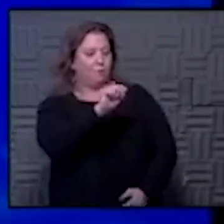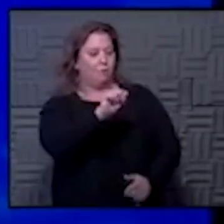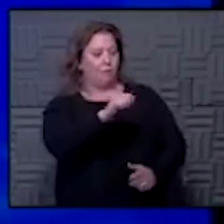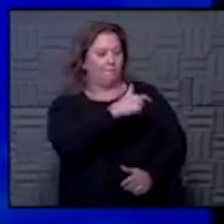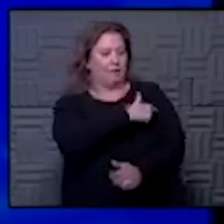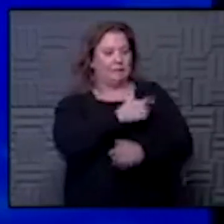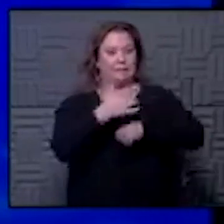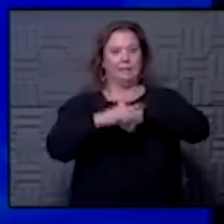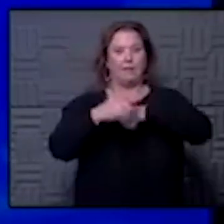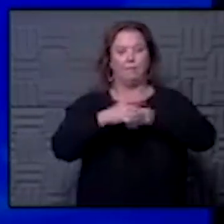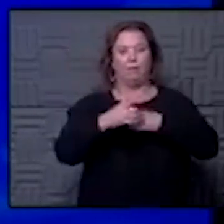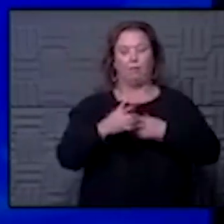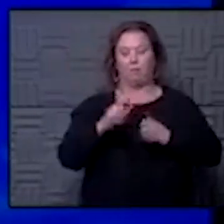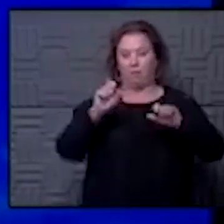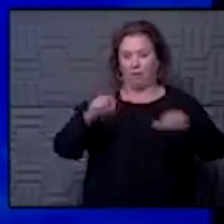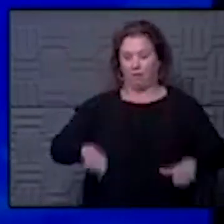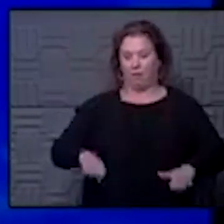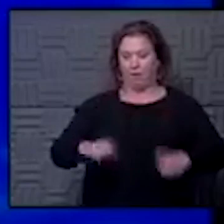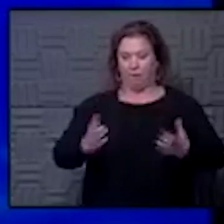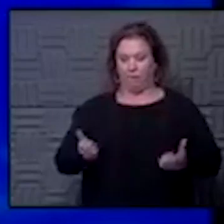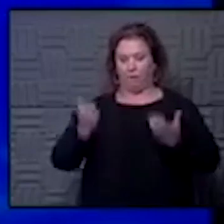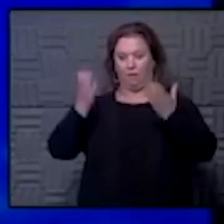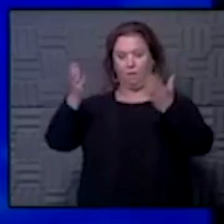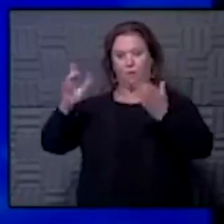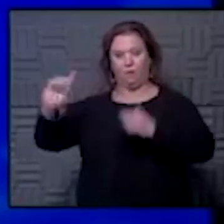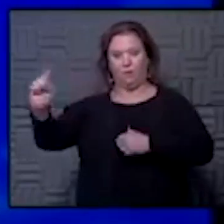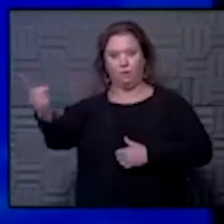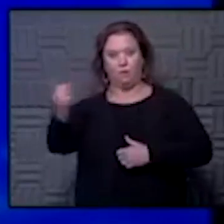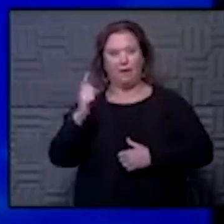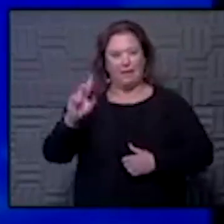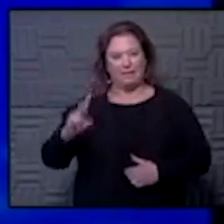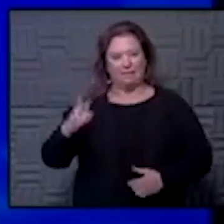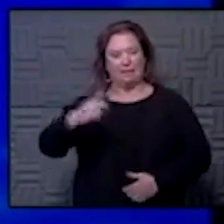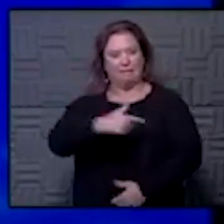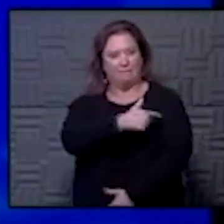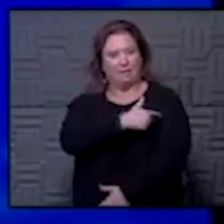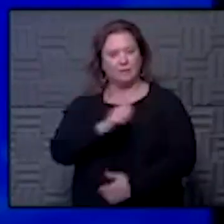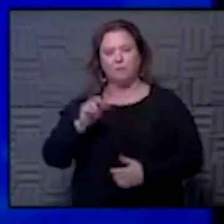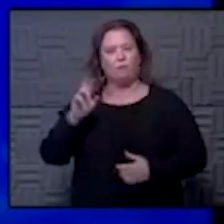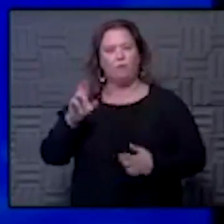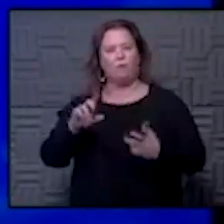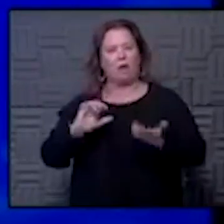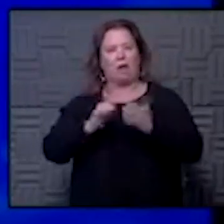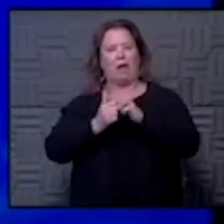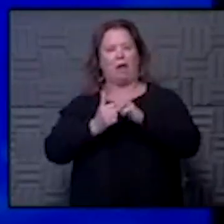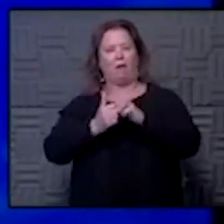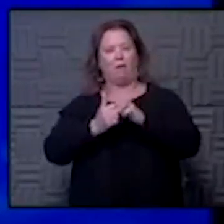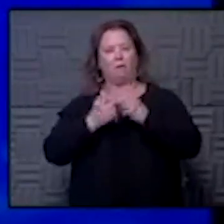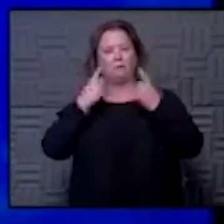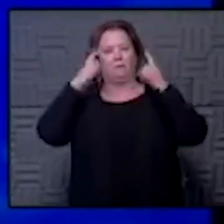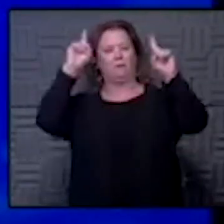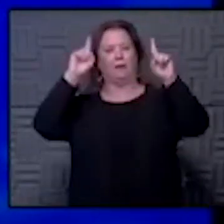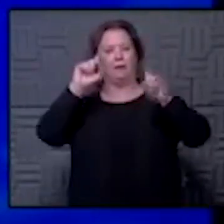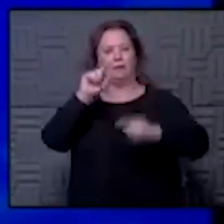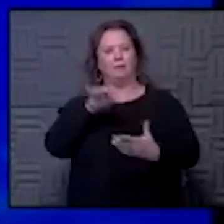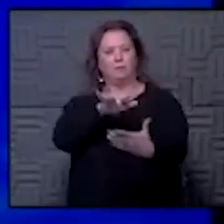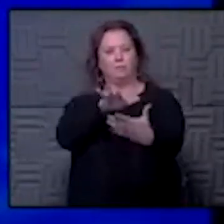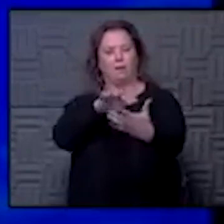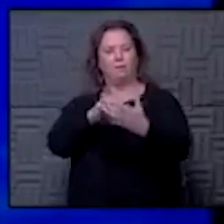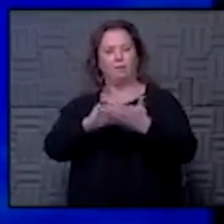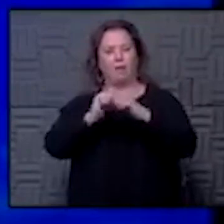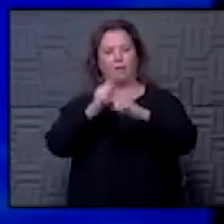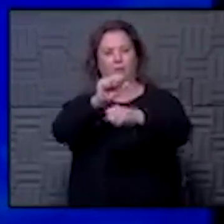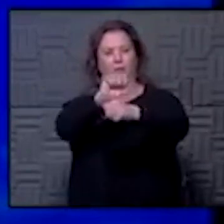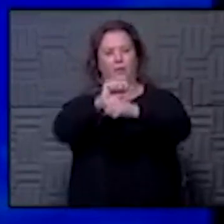there, can they either if they're offered, could they go get a second vaccine? Or how does that affect the trial, and how does that